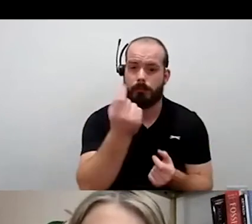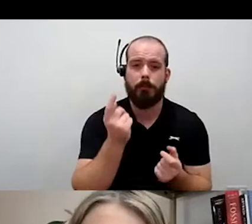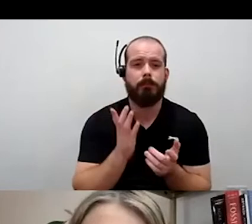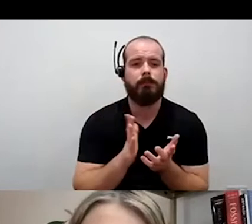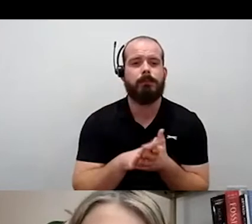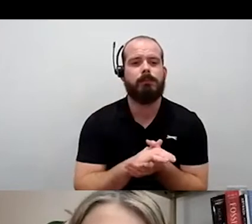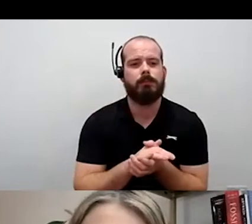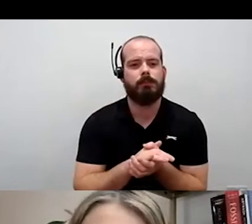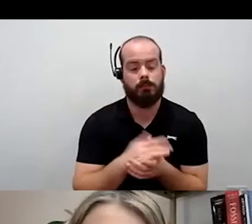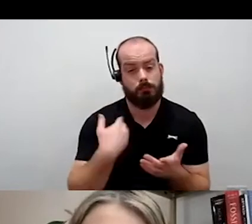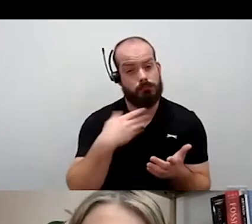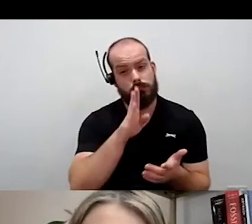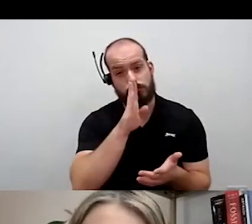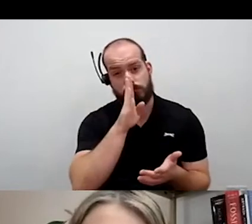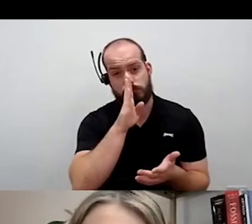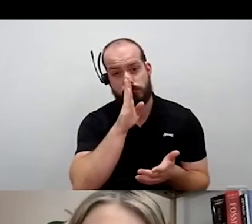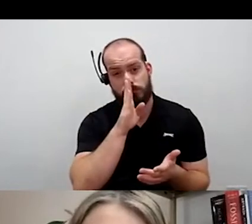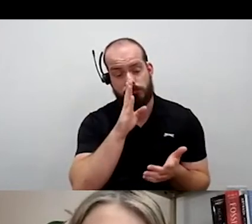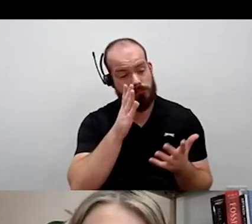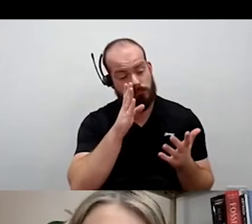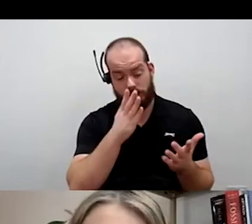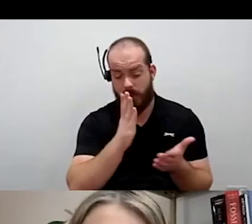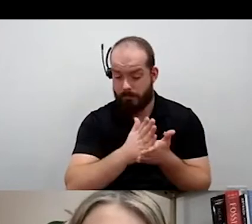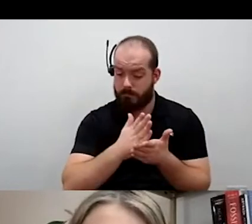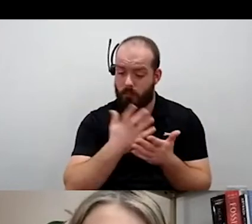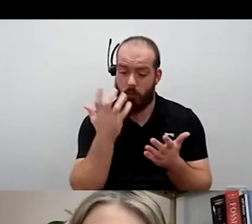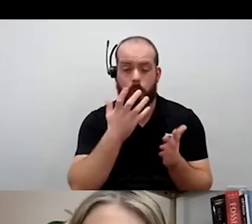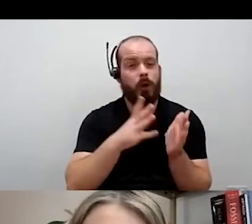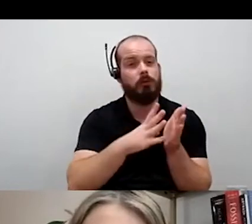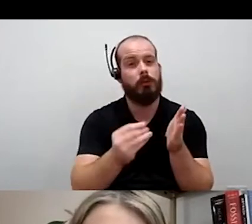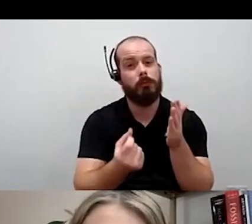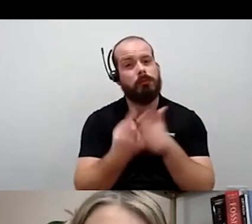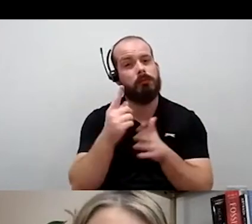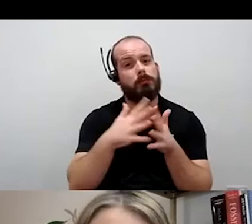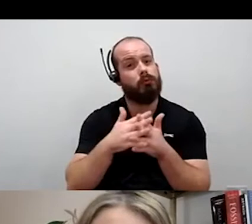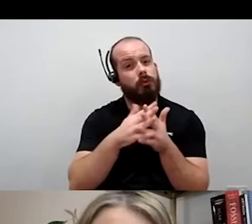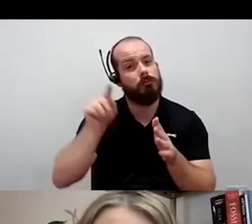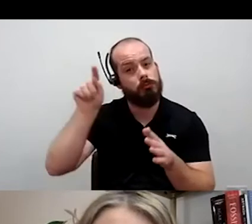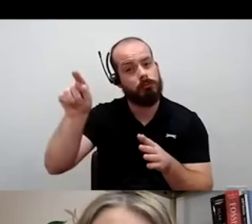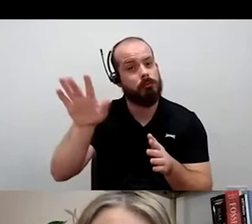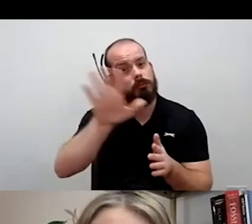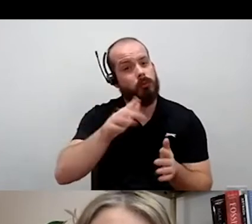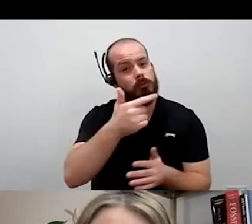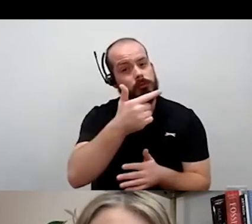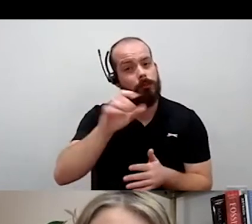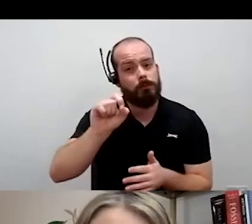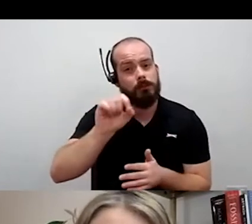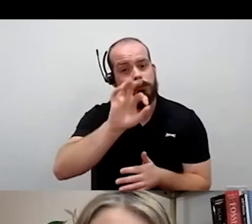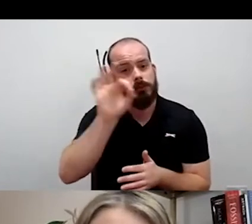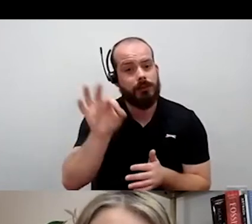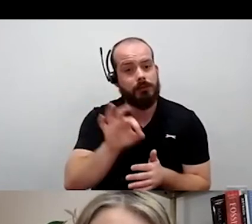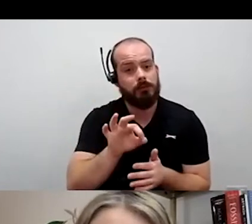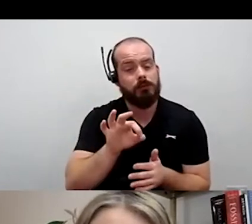very strange or very surprising example, in the United States, about 70% of the territory is covered by energy